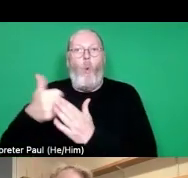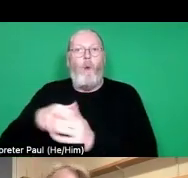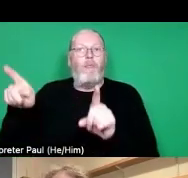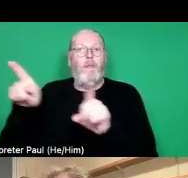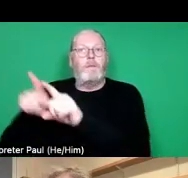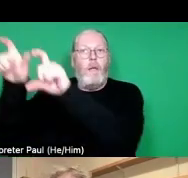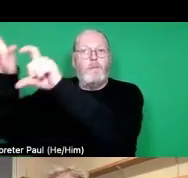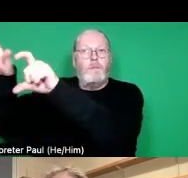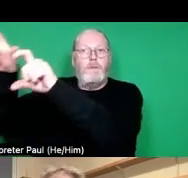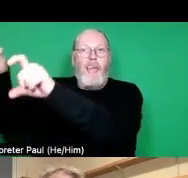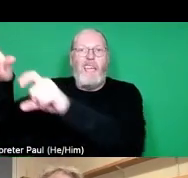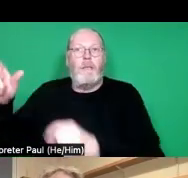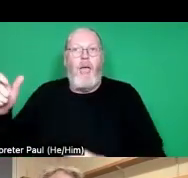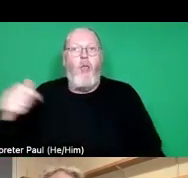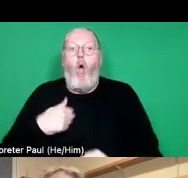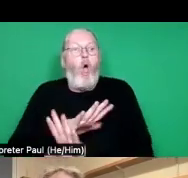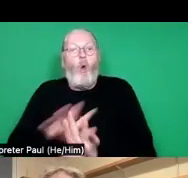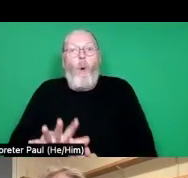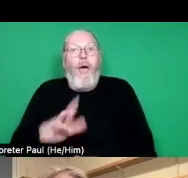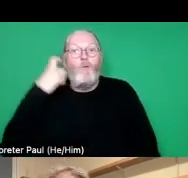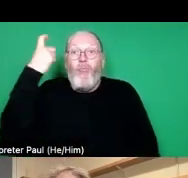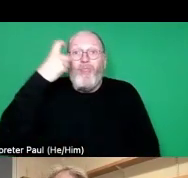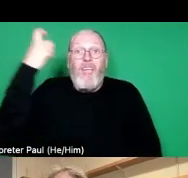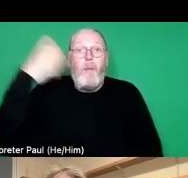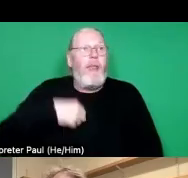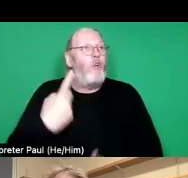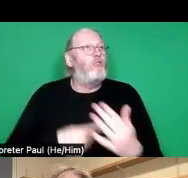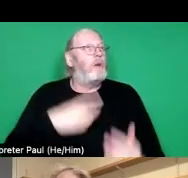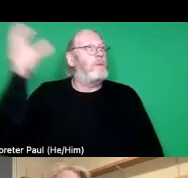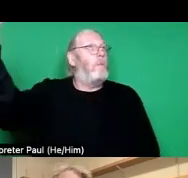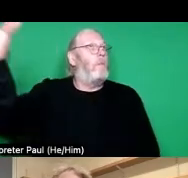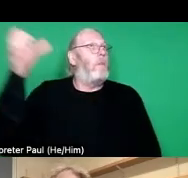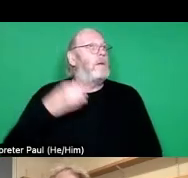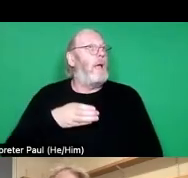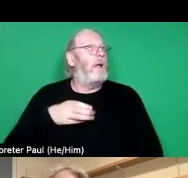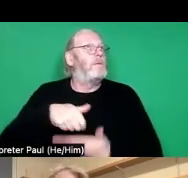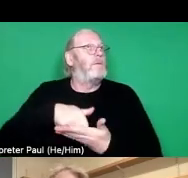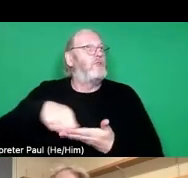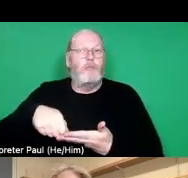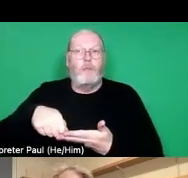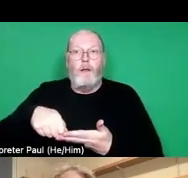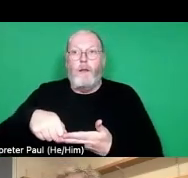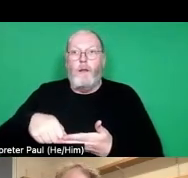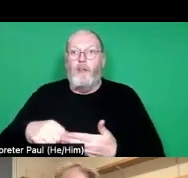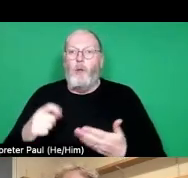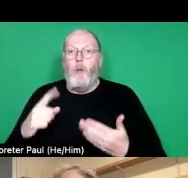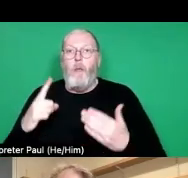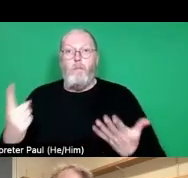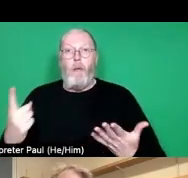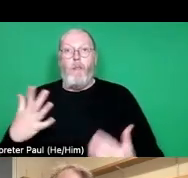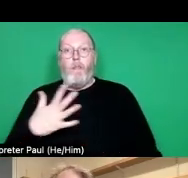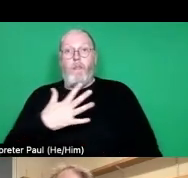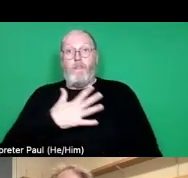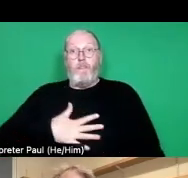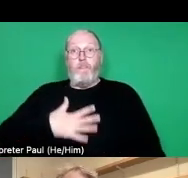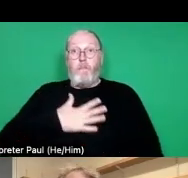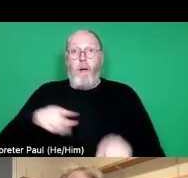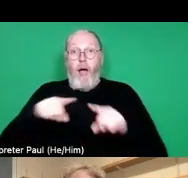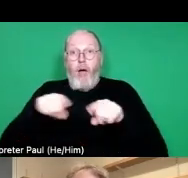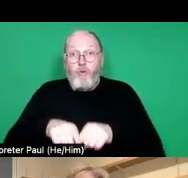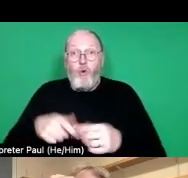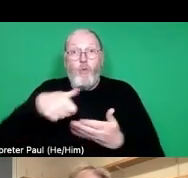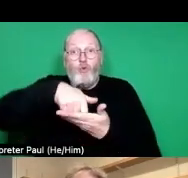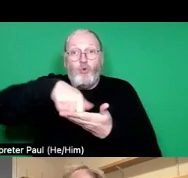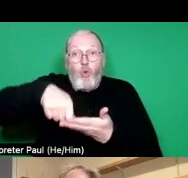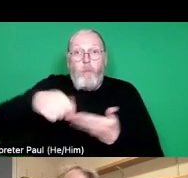It's sort of unconscious, let us say, but the bathroom itself and the place that's located, it's a muscle memory activity. It's not